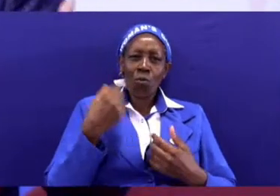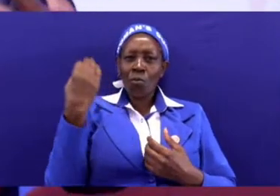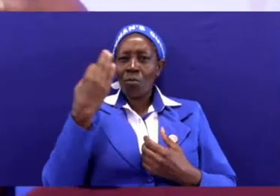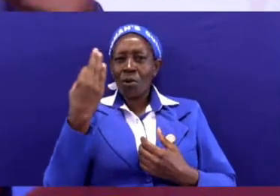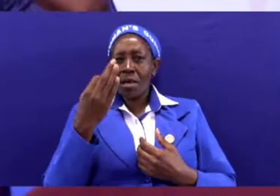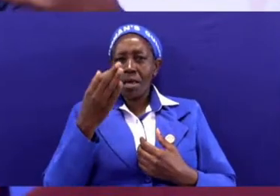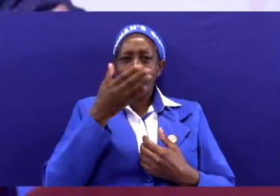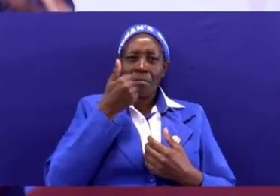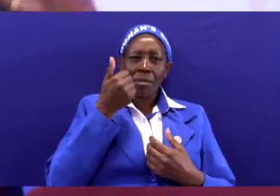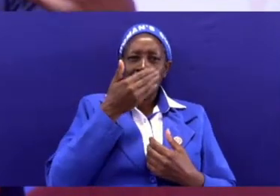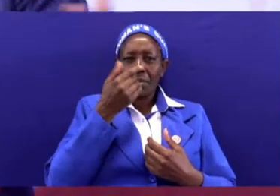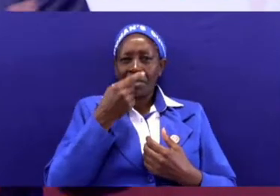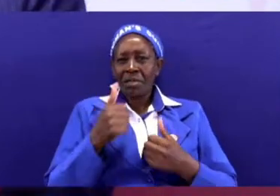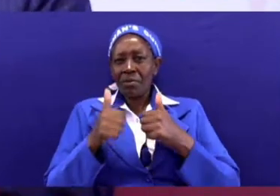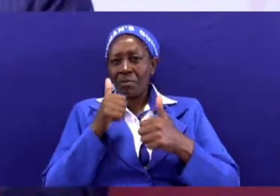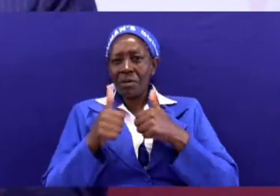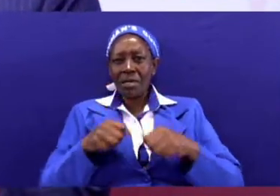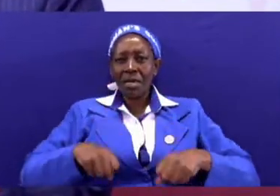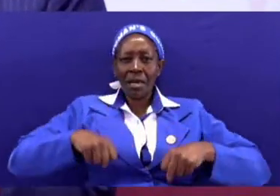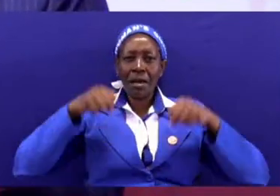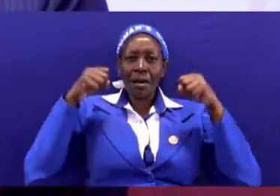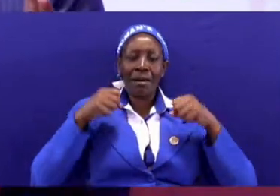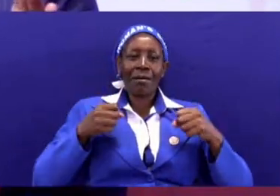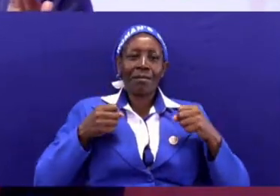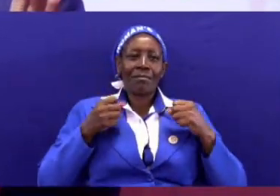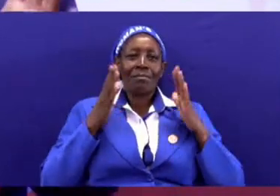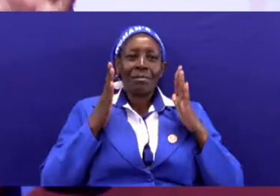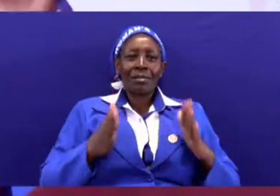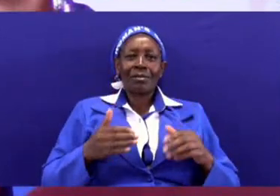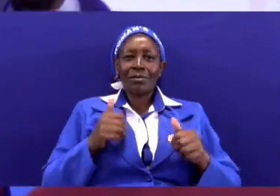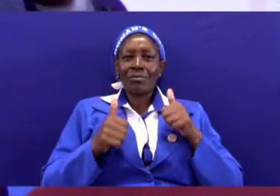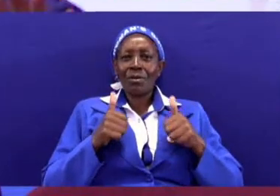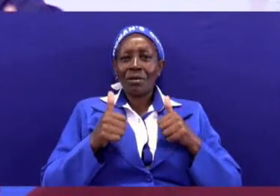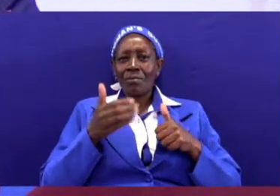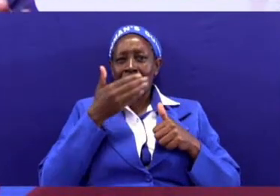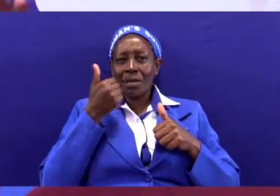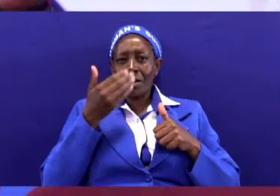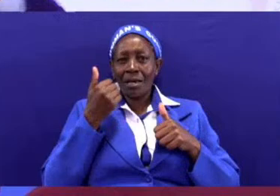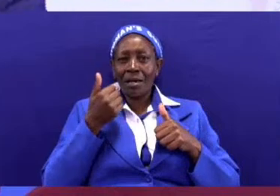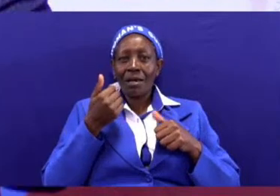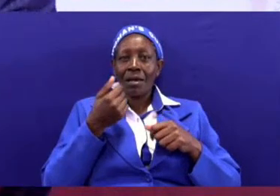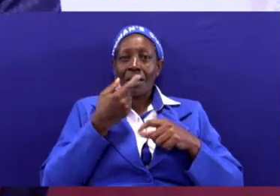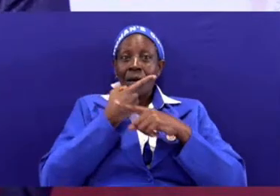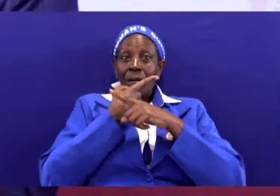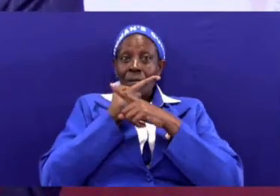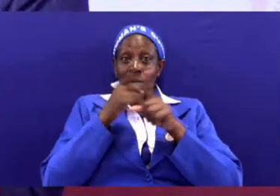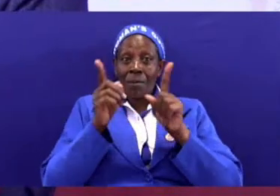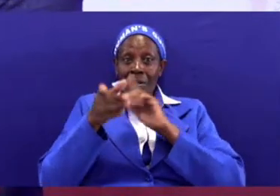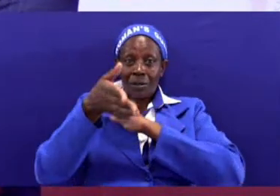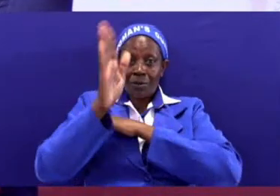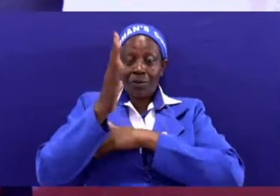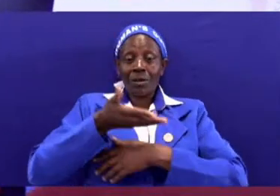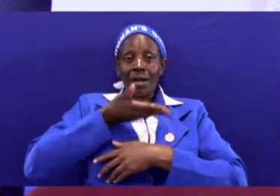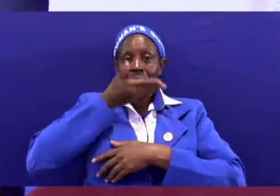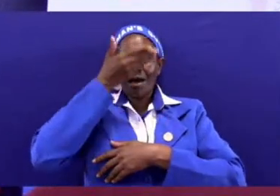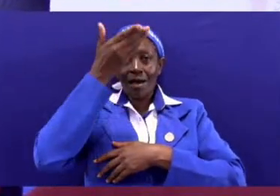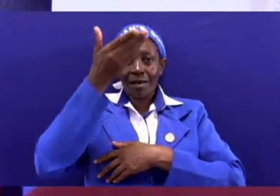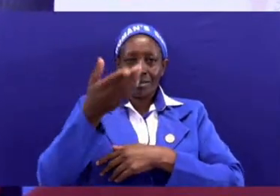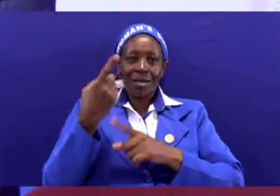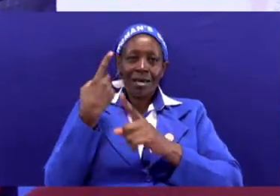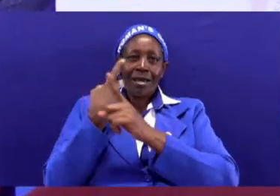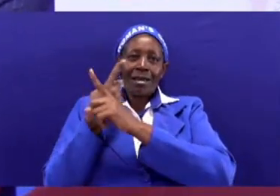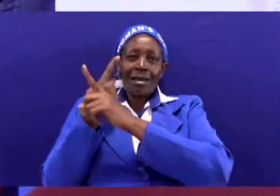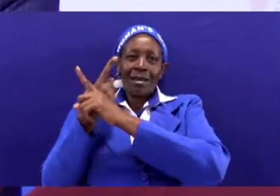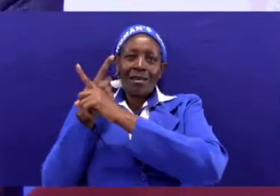better chairperson. But God's answer, different leaders have different callings and different gifts,